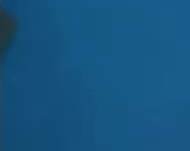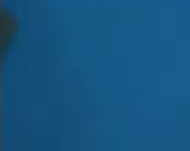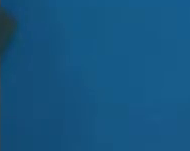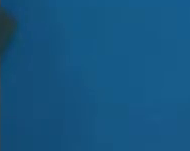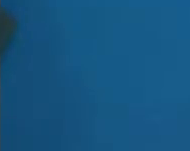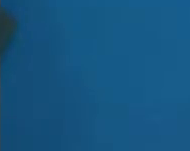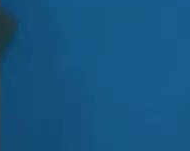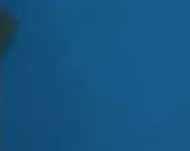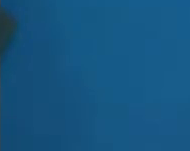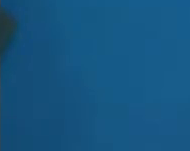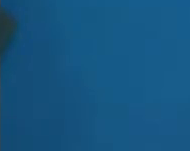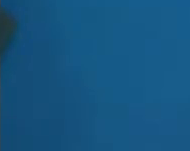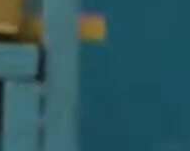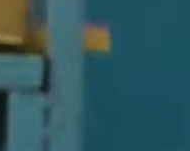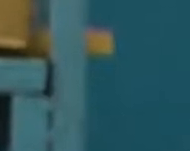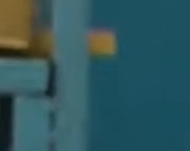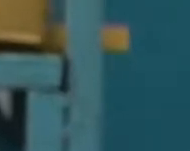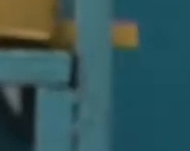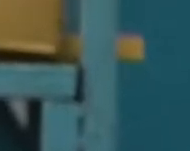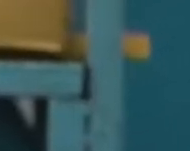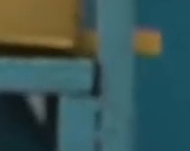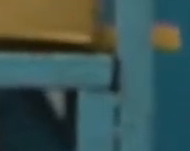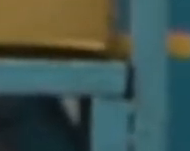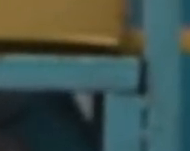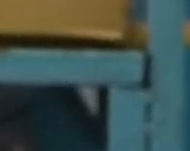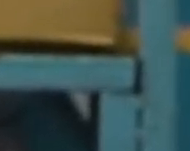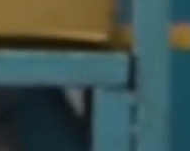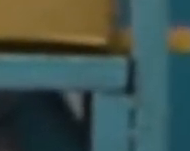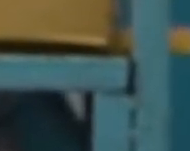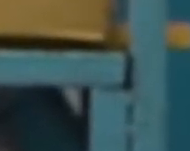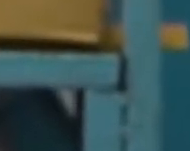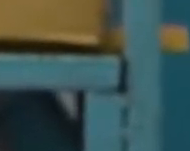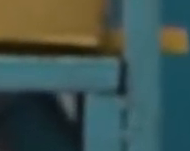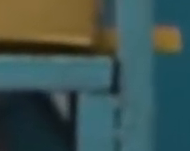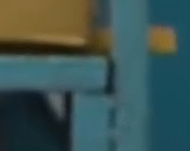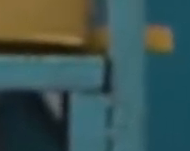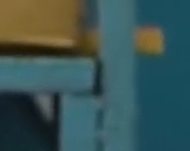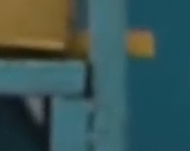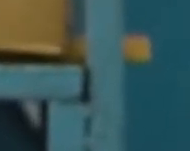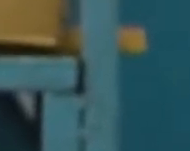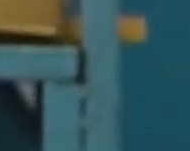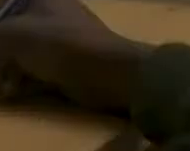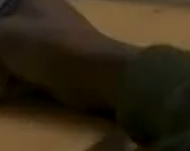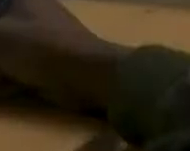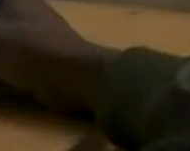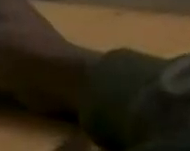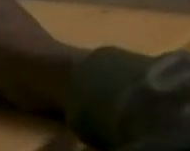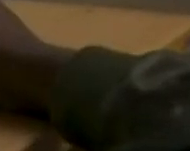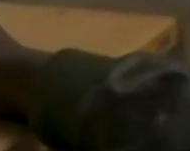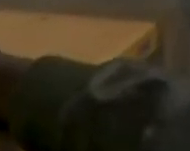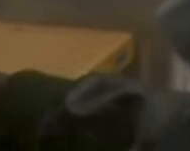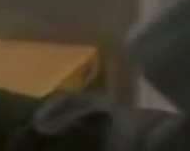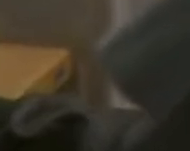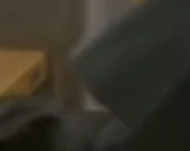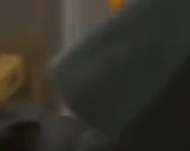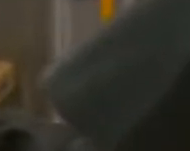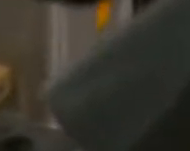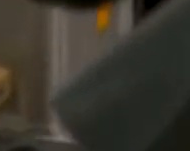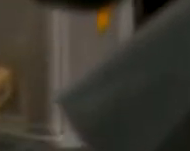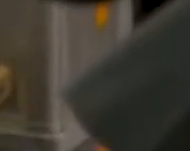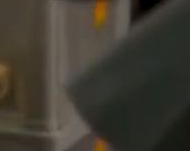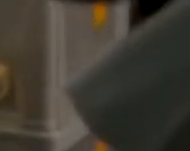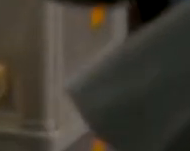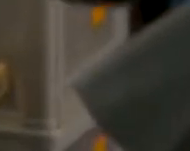distraction than even the virus itself. Our business is still there thanks to things like EasyPay and EasyBiz. If that wasn't